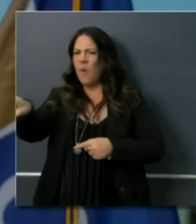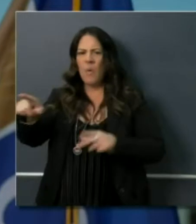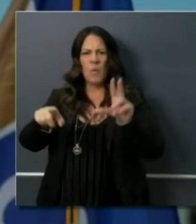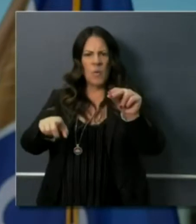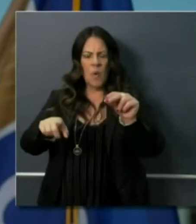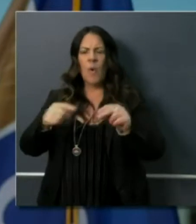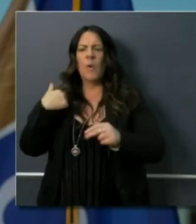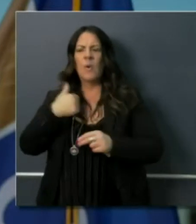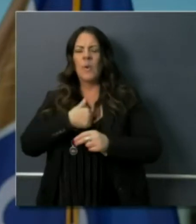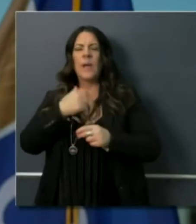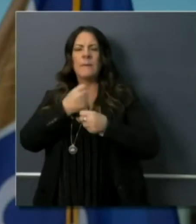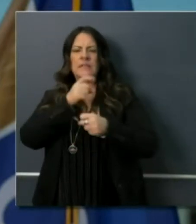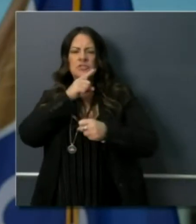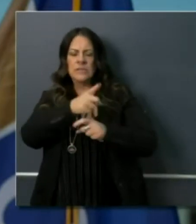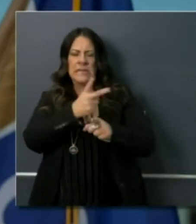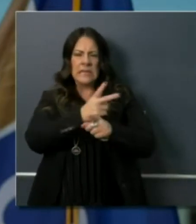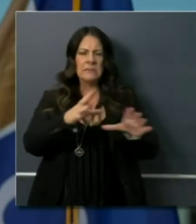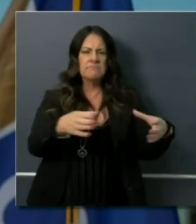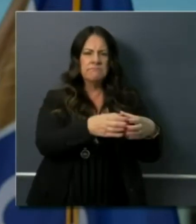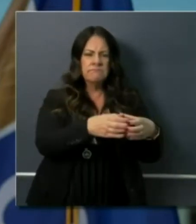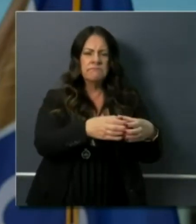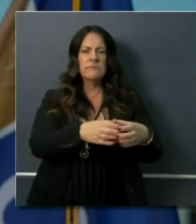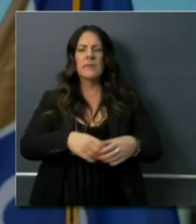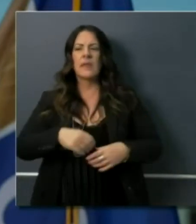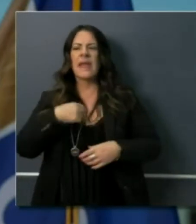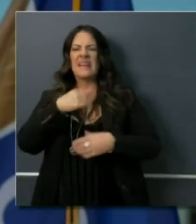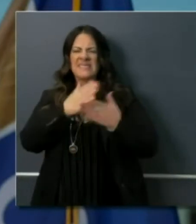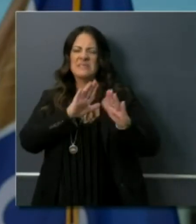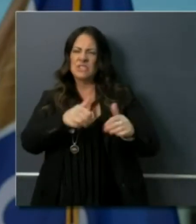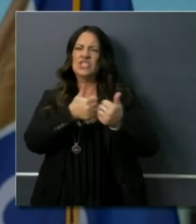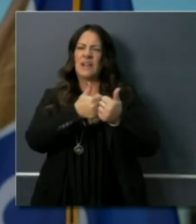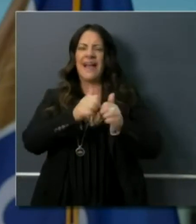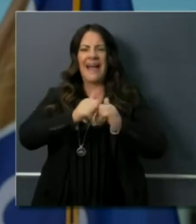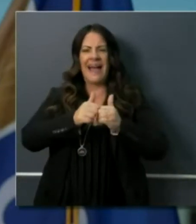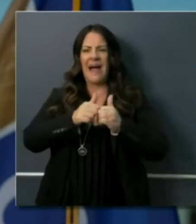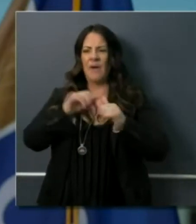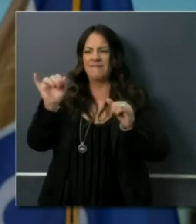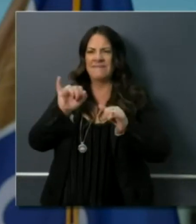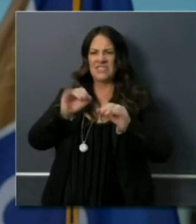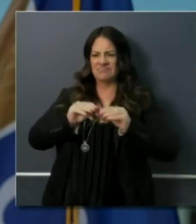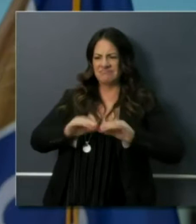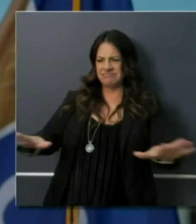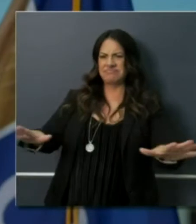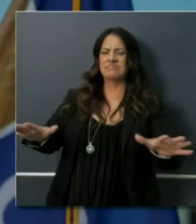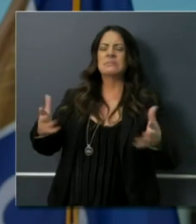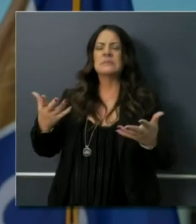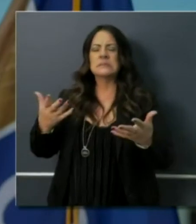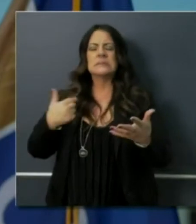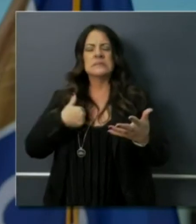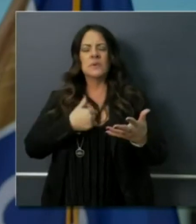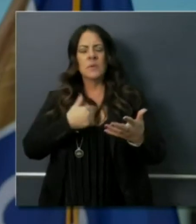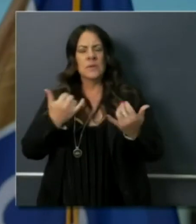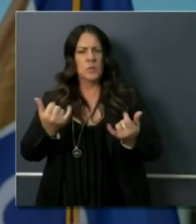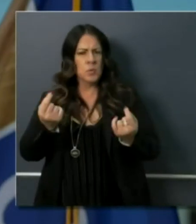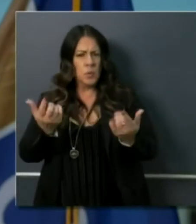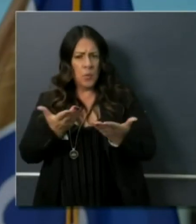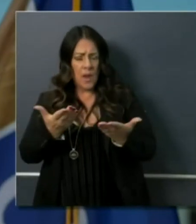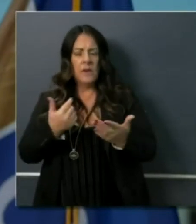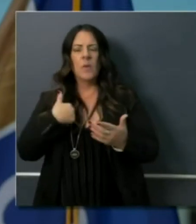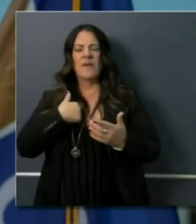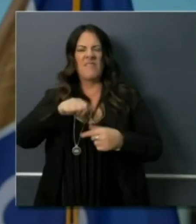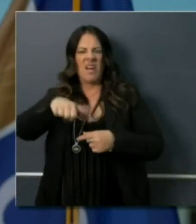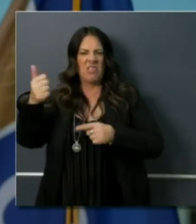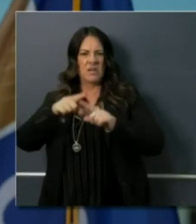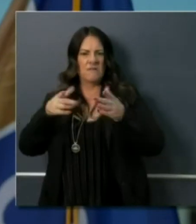for many of our seniors, have their own challenges as it relates to infection. And so what we have now is a different strategy